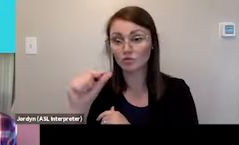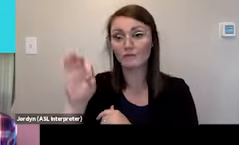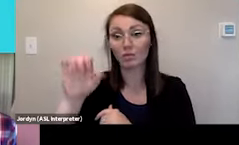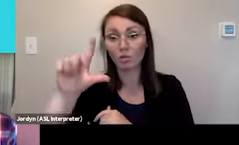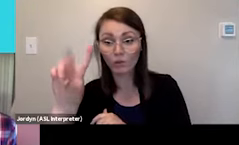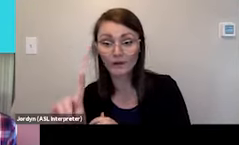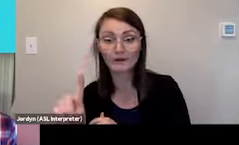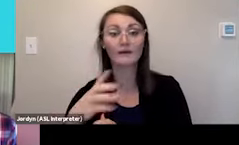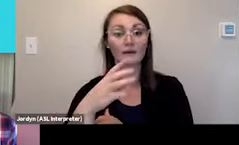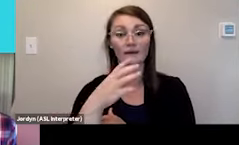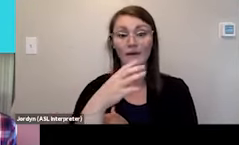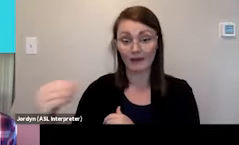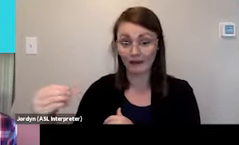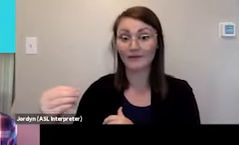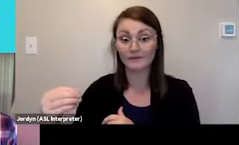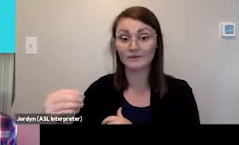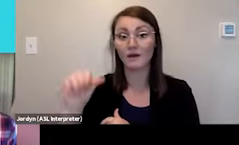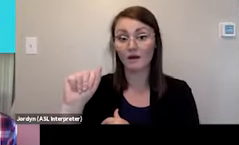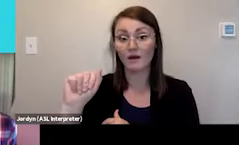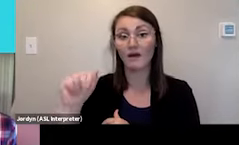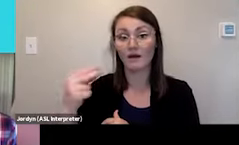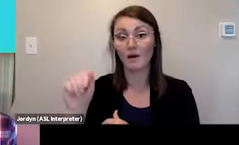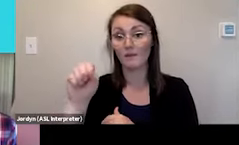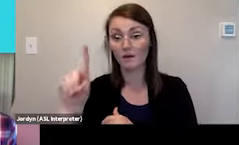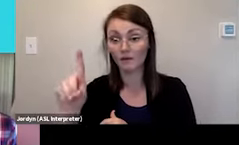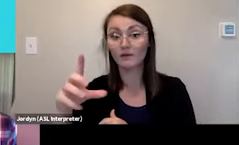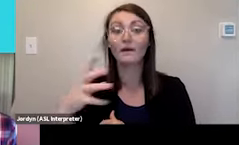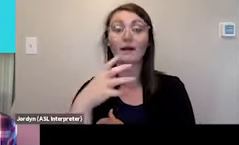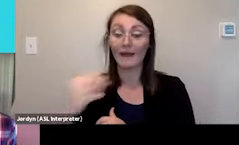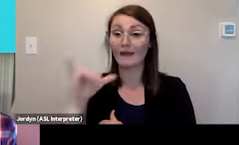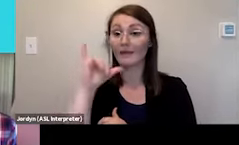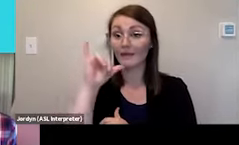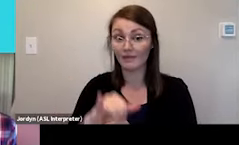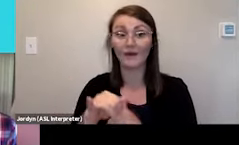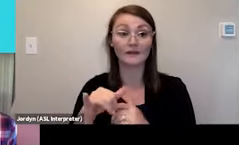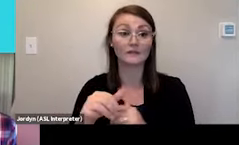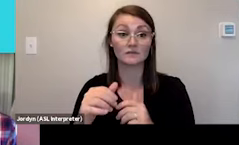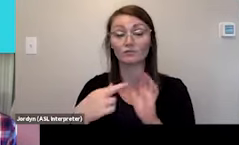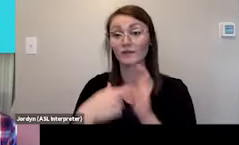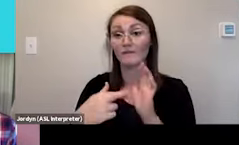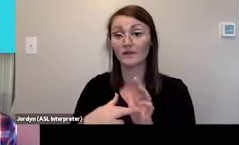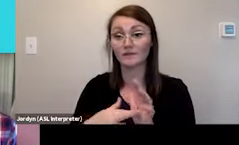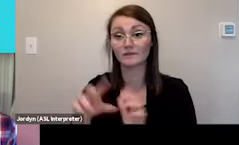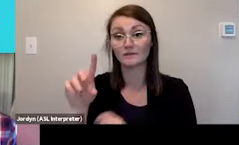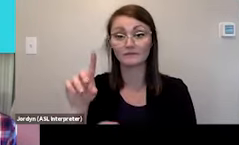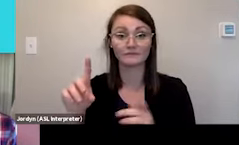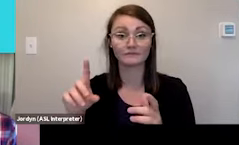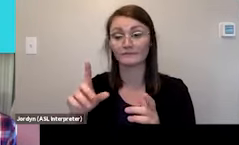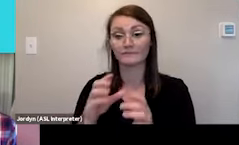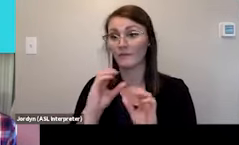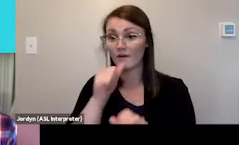left out of the conversation is the effect of disability. On the top left, you see Charles Kinsey, an autistic man